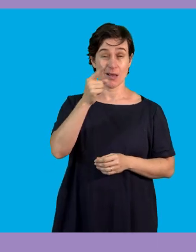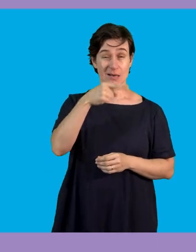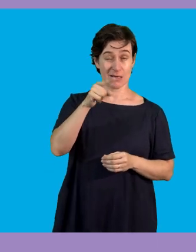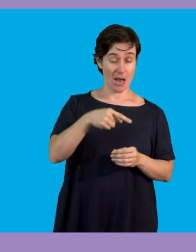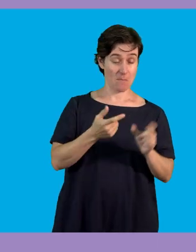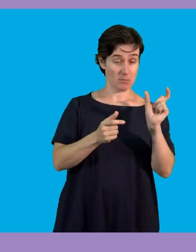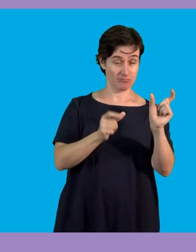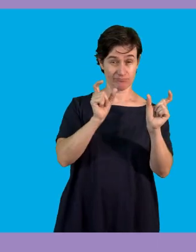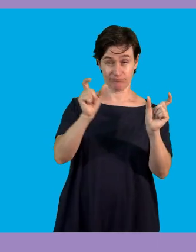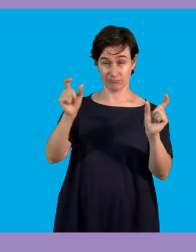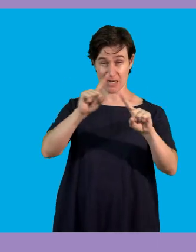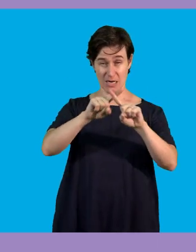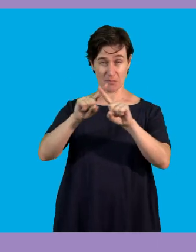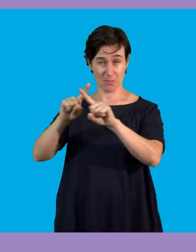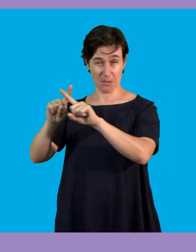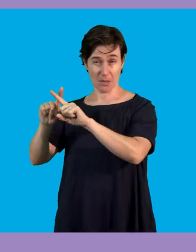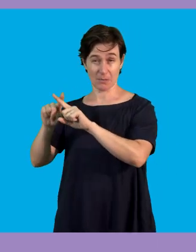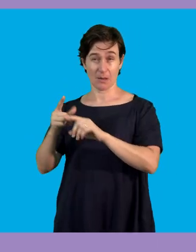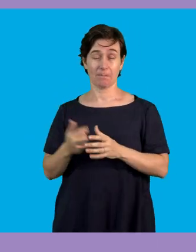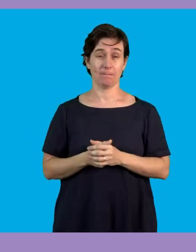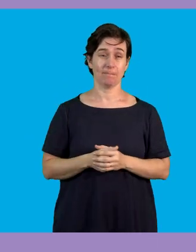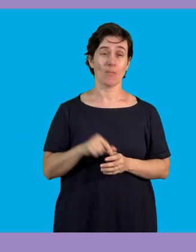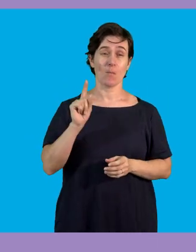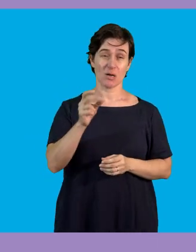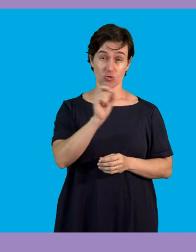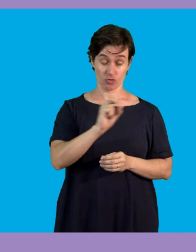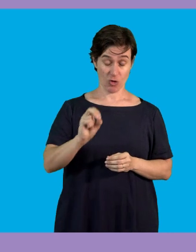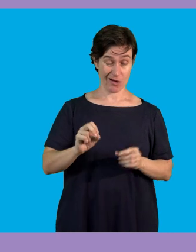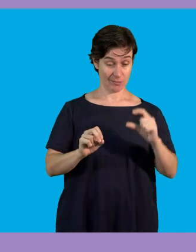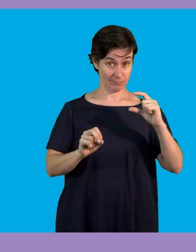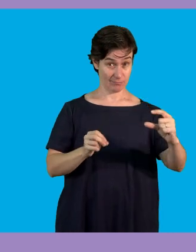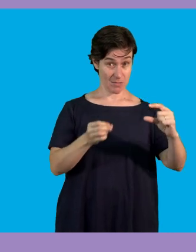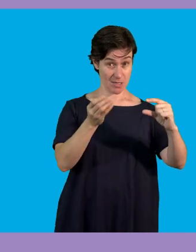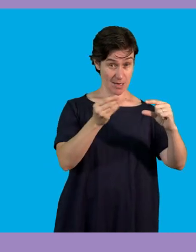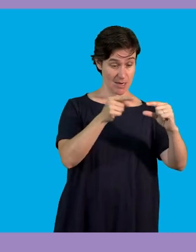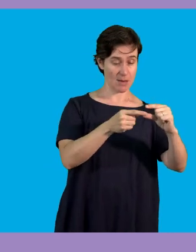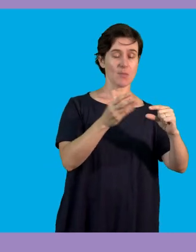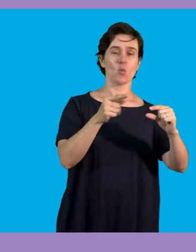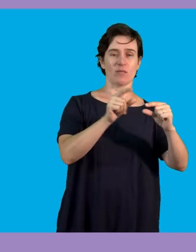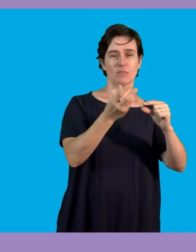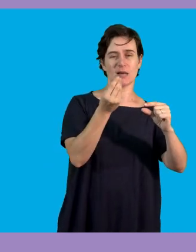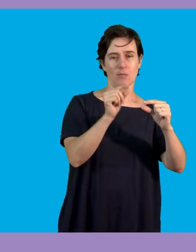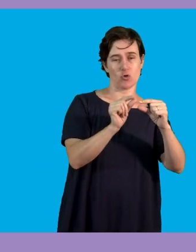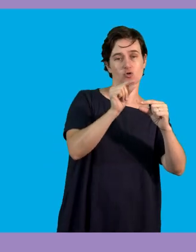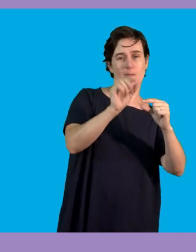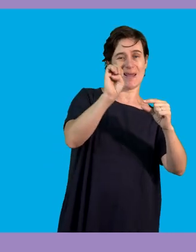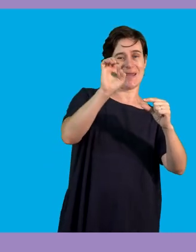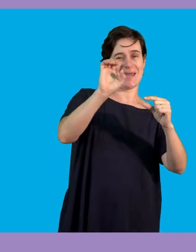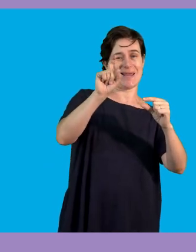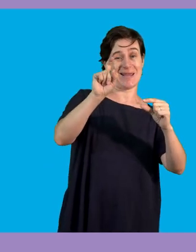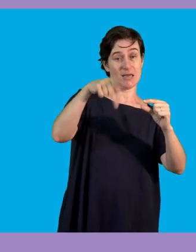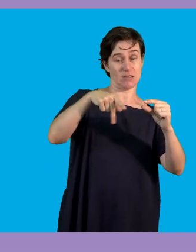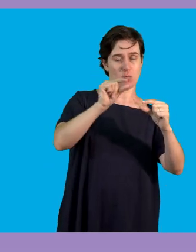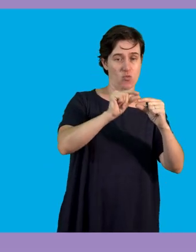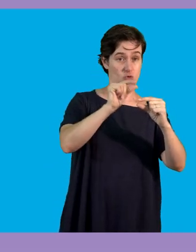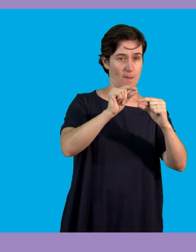terms with the same base, write down the base and add the exponent. So